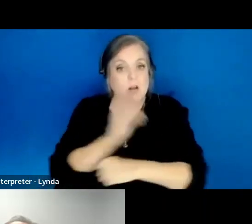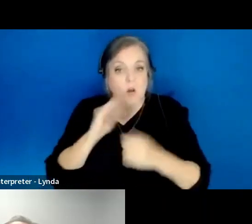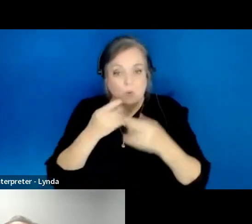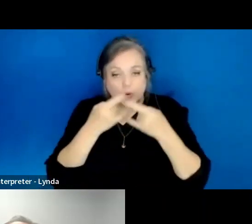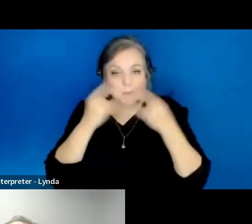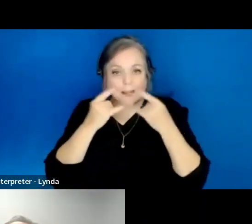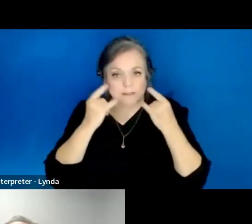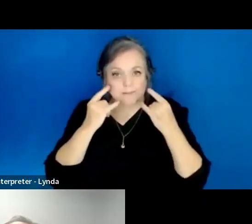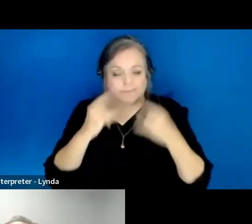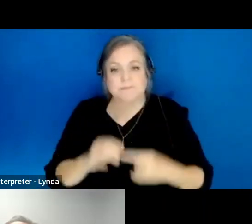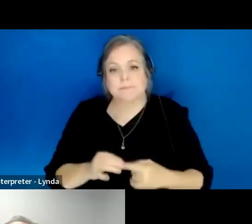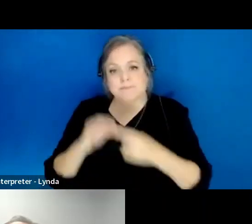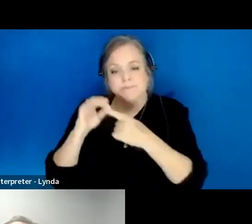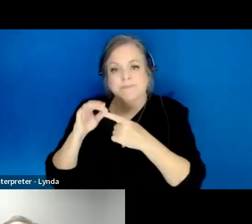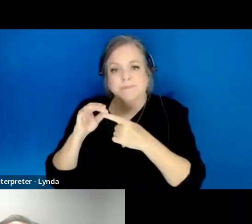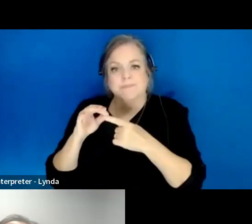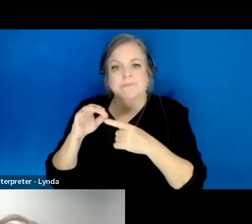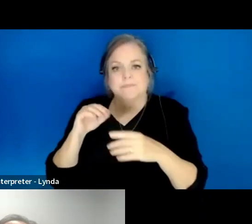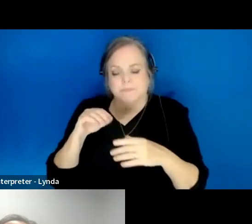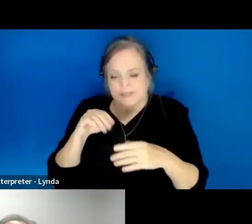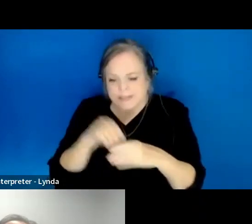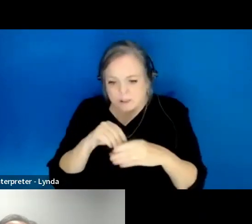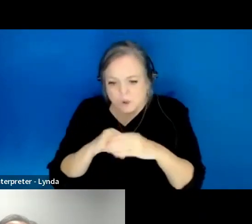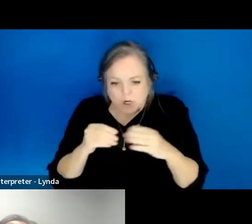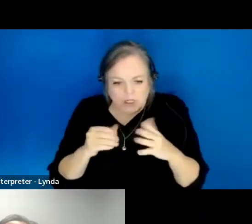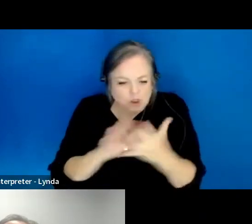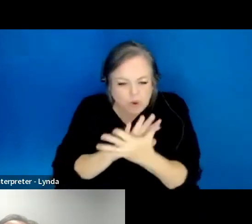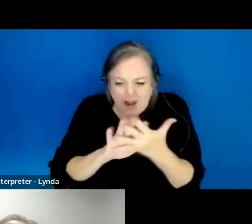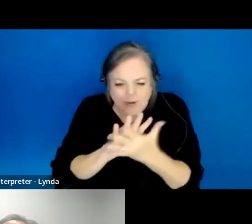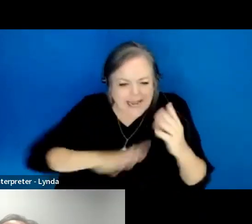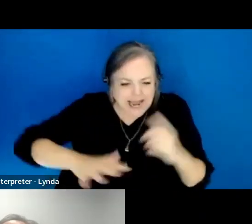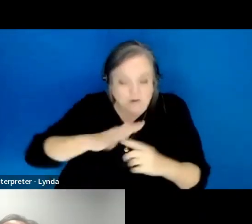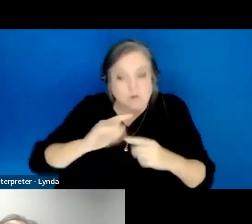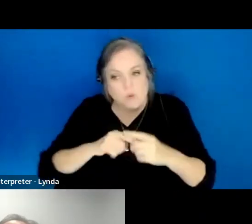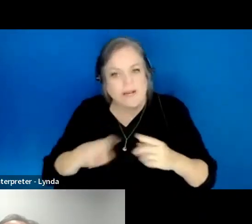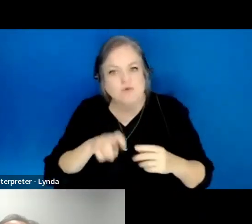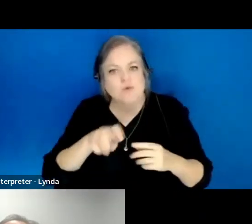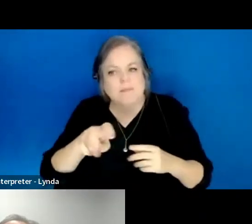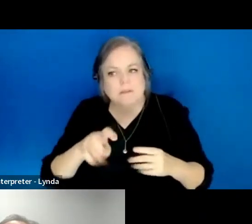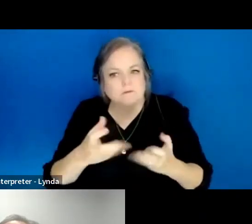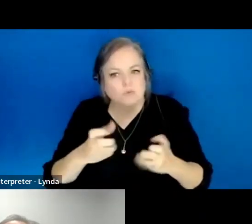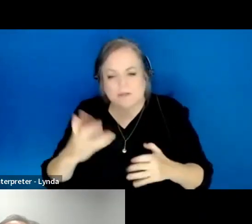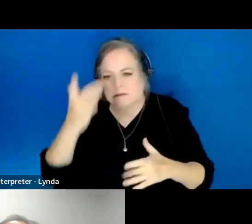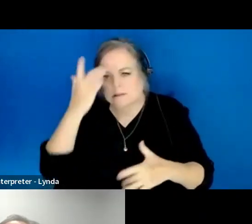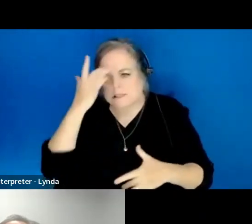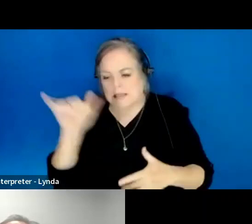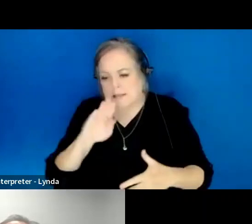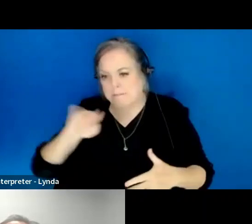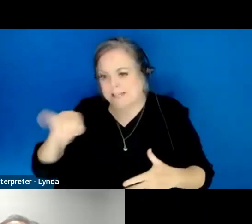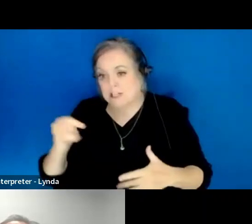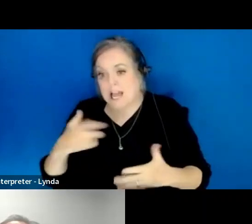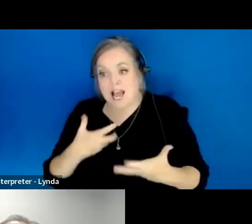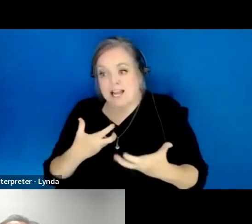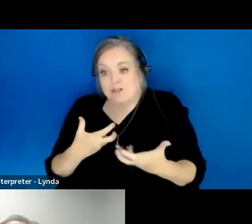mask, particularly in indoor crowded areas, like when I'm traveling, so I don't get sick like BJ. I don't want to miss